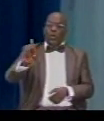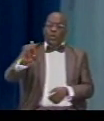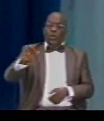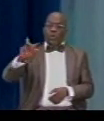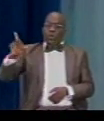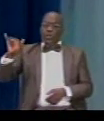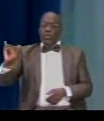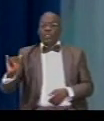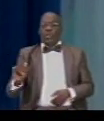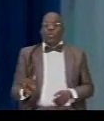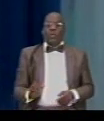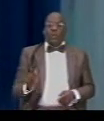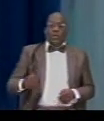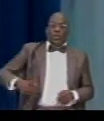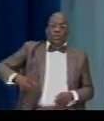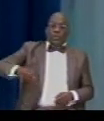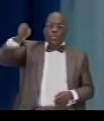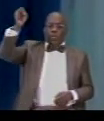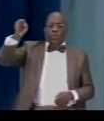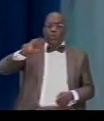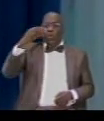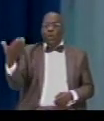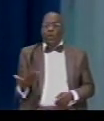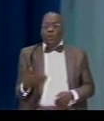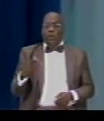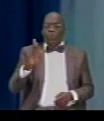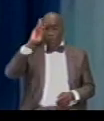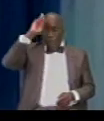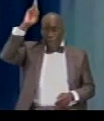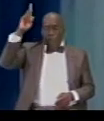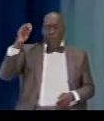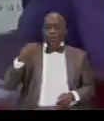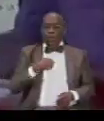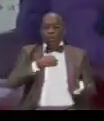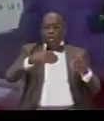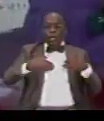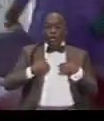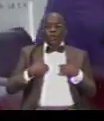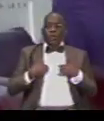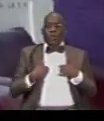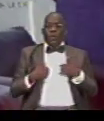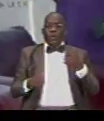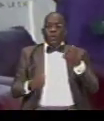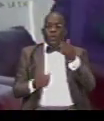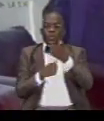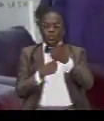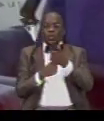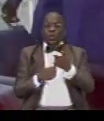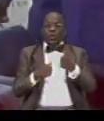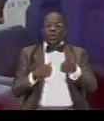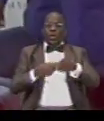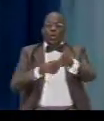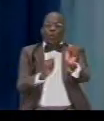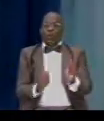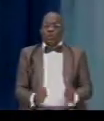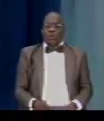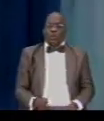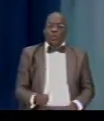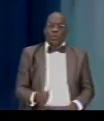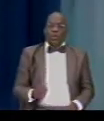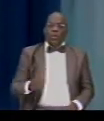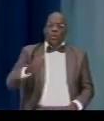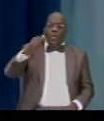are also welcome, sir. We have a senior apostle, one core